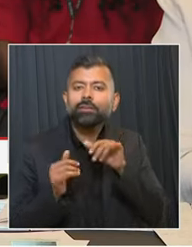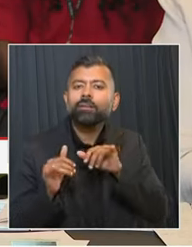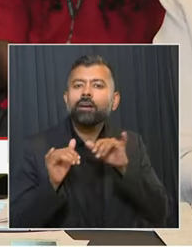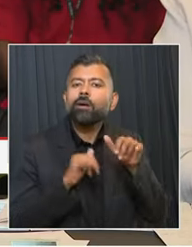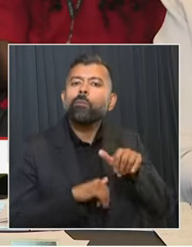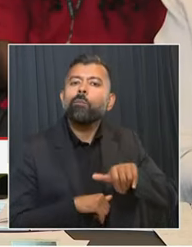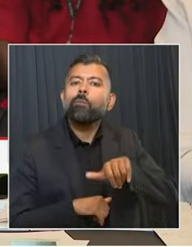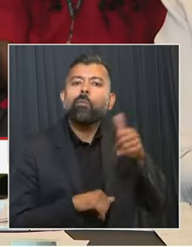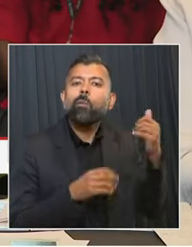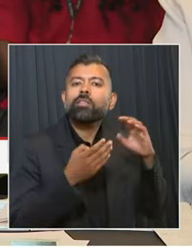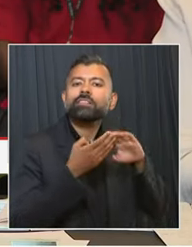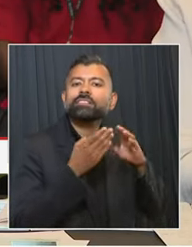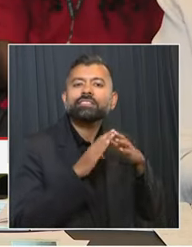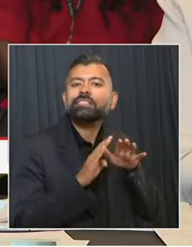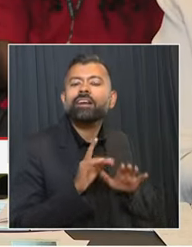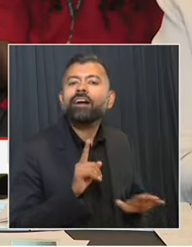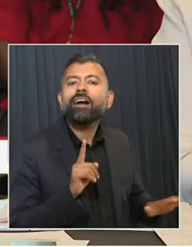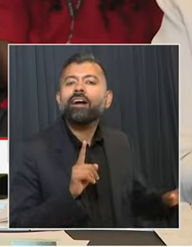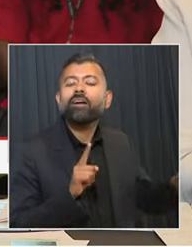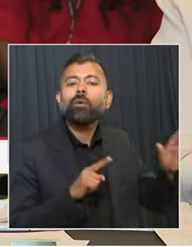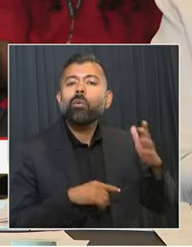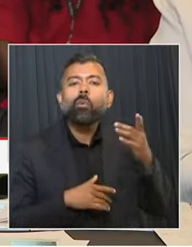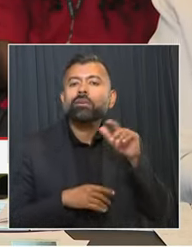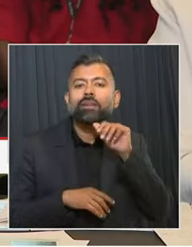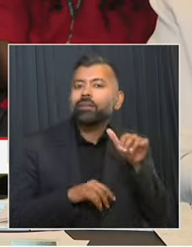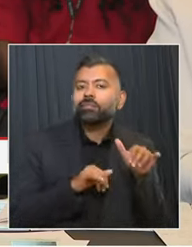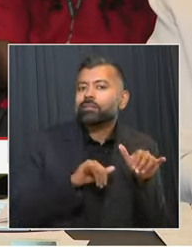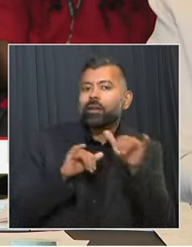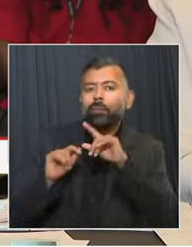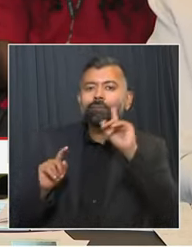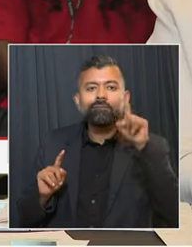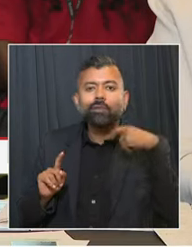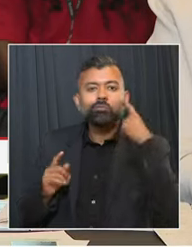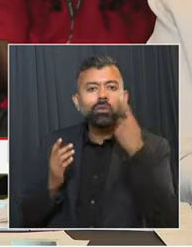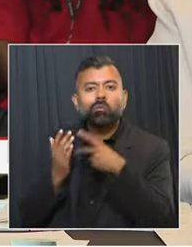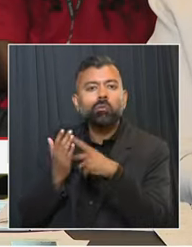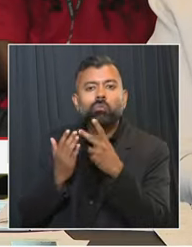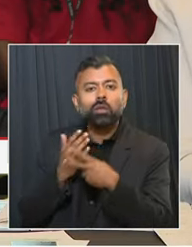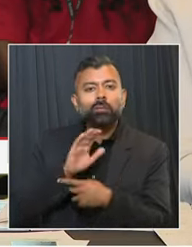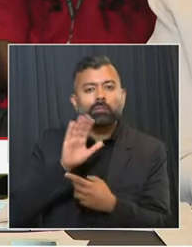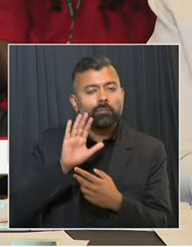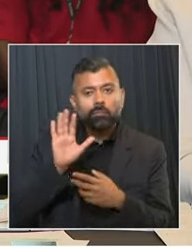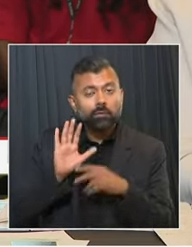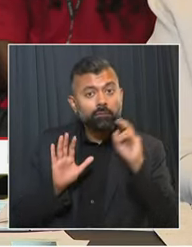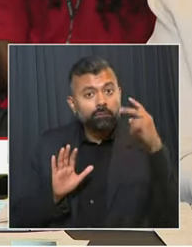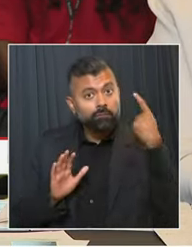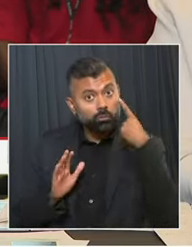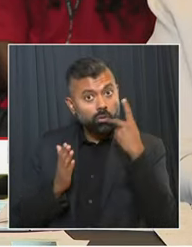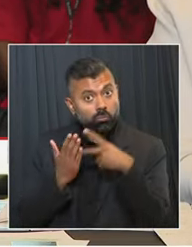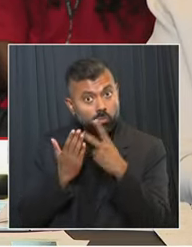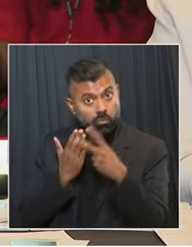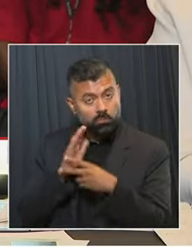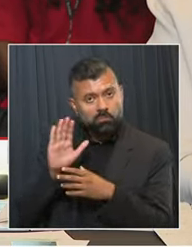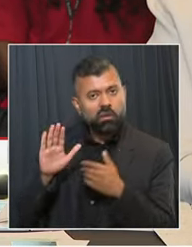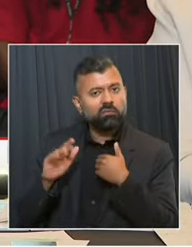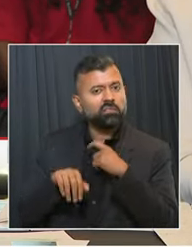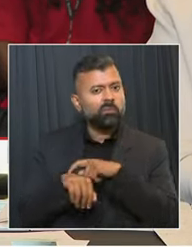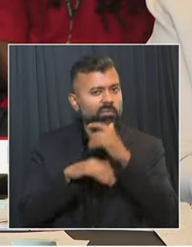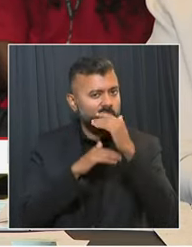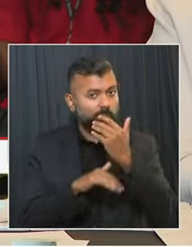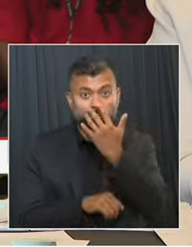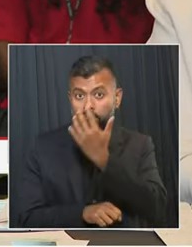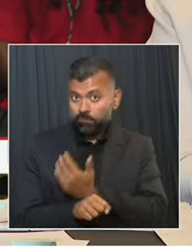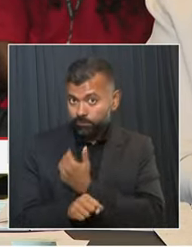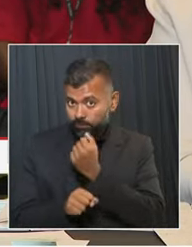time limits, I think 5 years. We have a local program that is agnostic to that